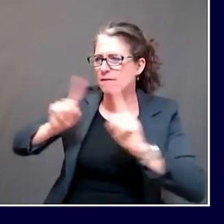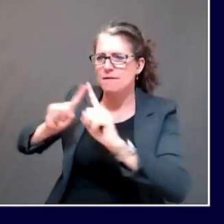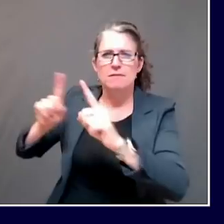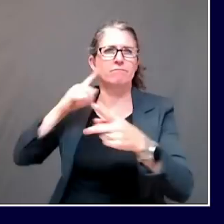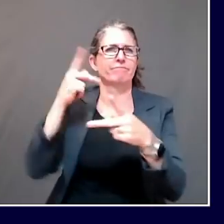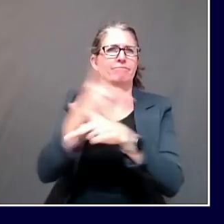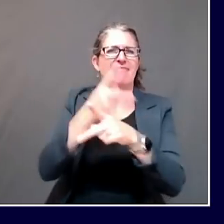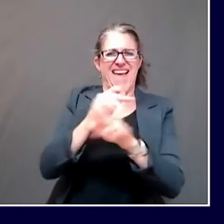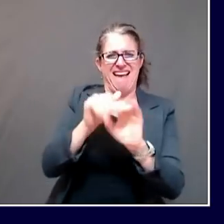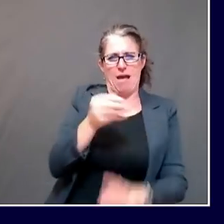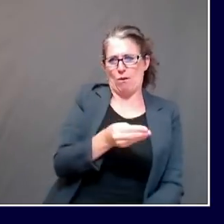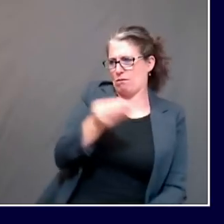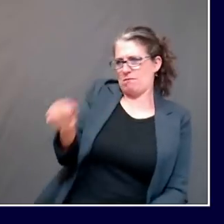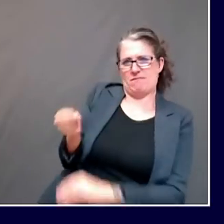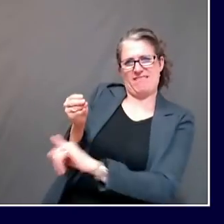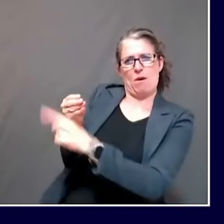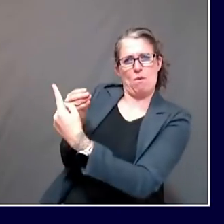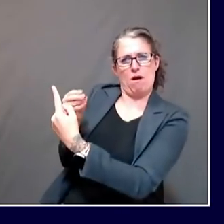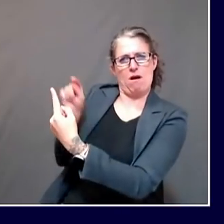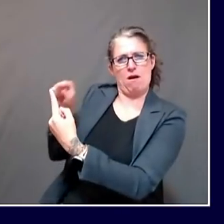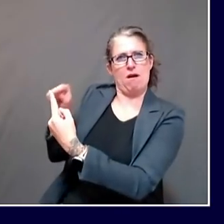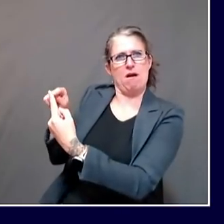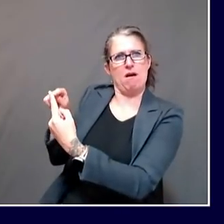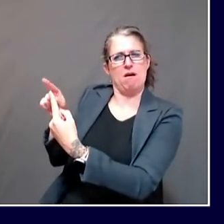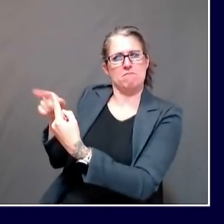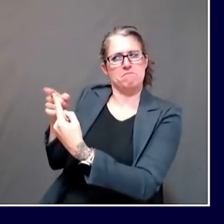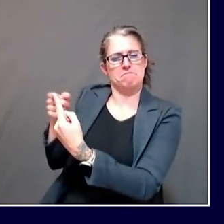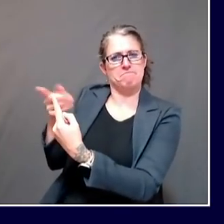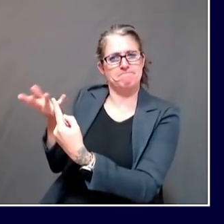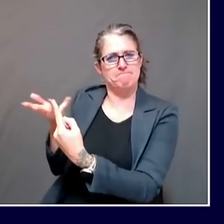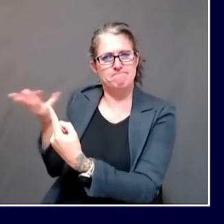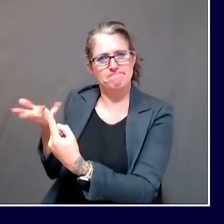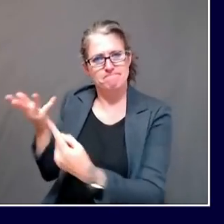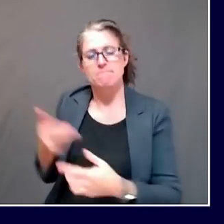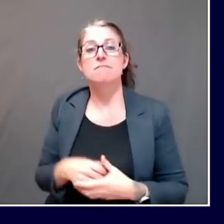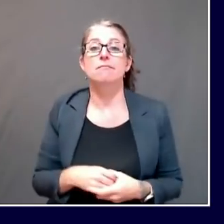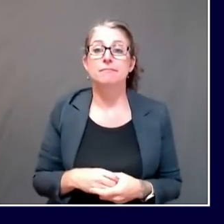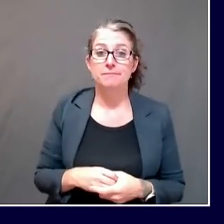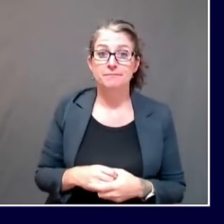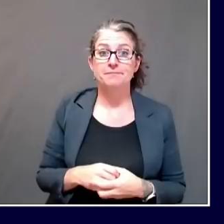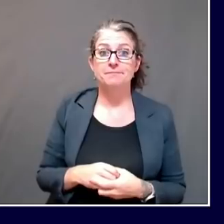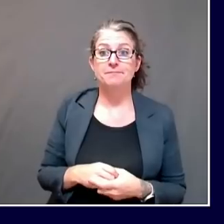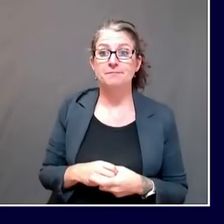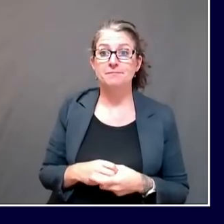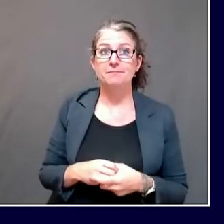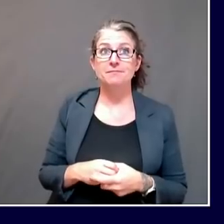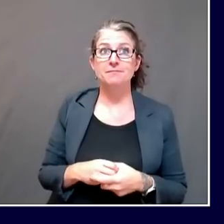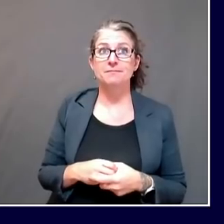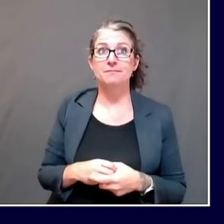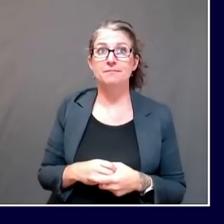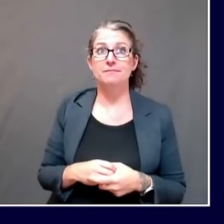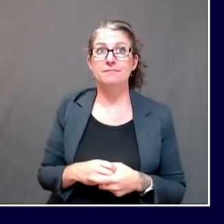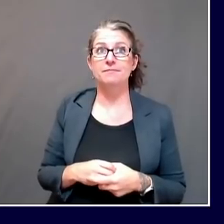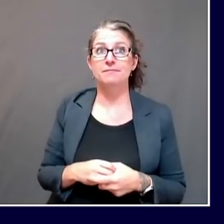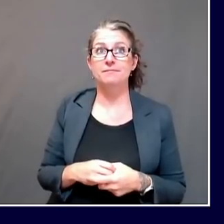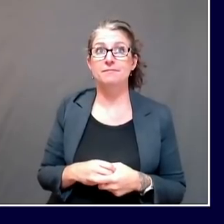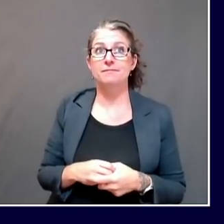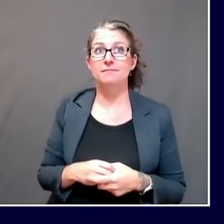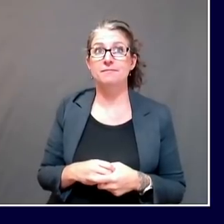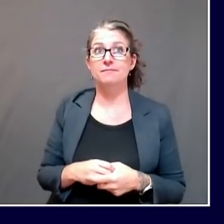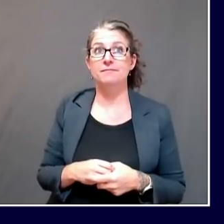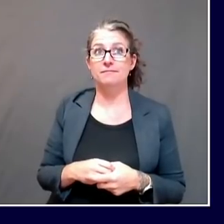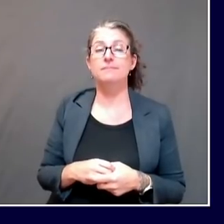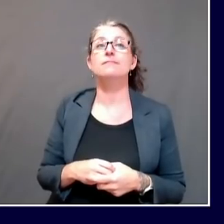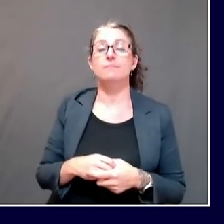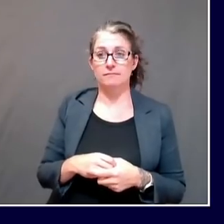transmission that may have existed that generated and led to this outbreak actually are. Maine CDC also in the recent